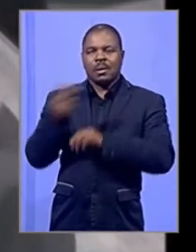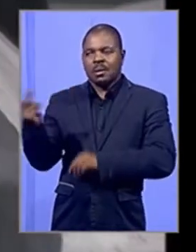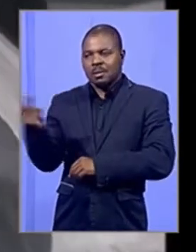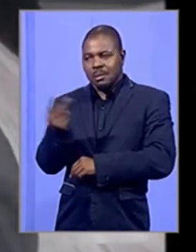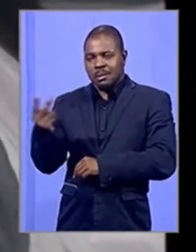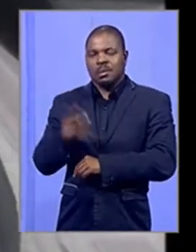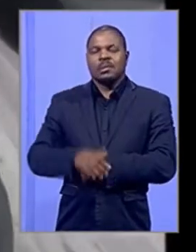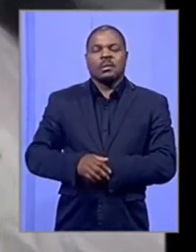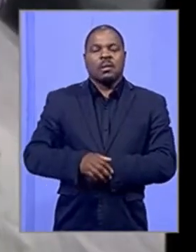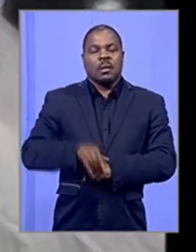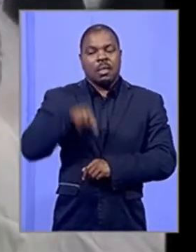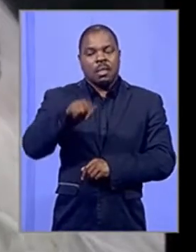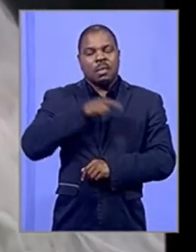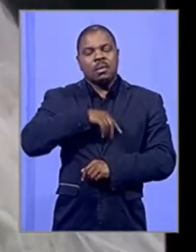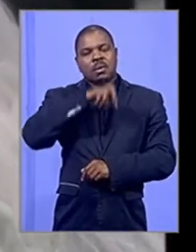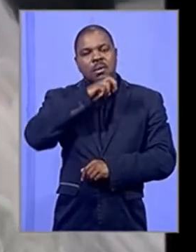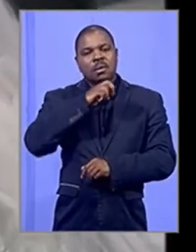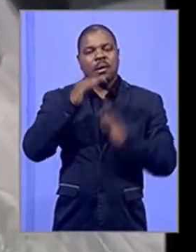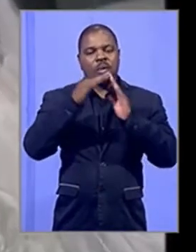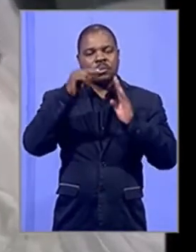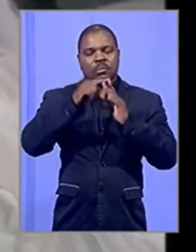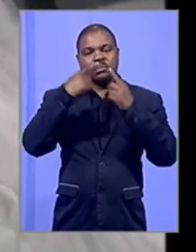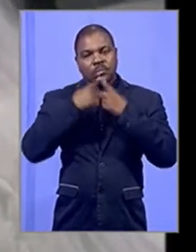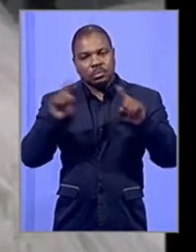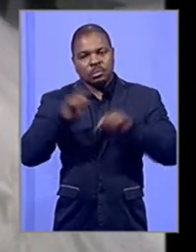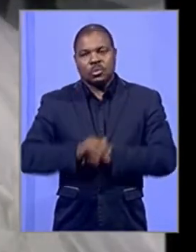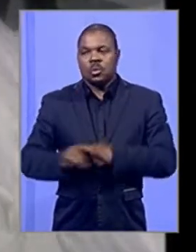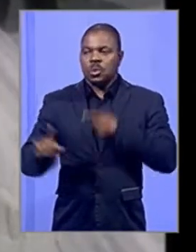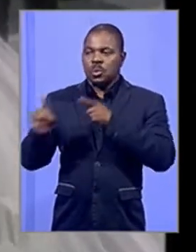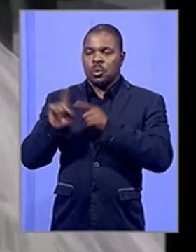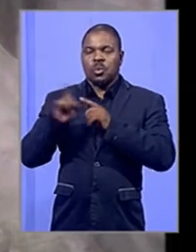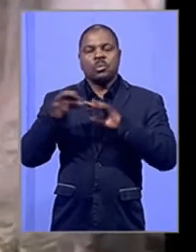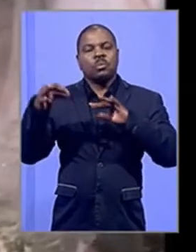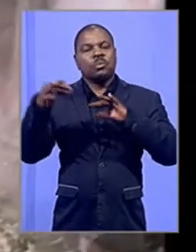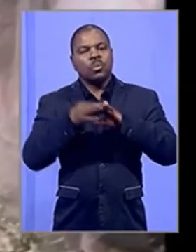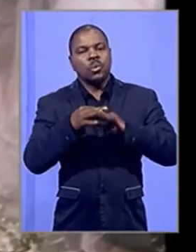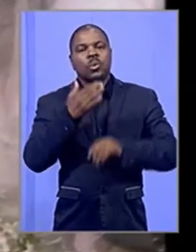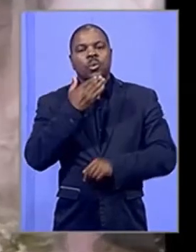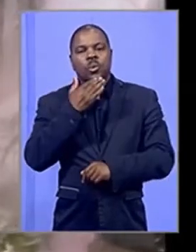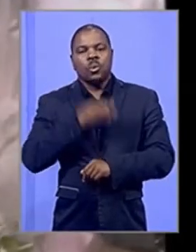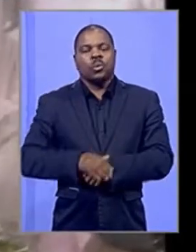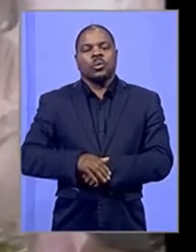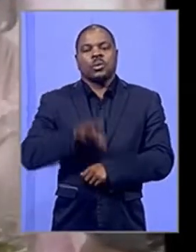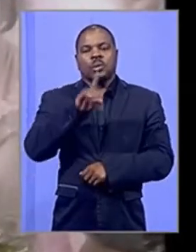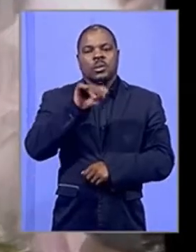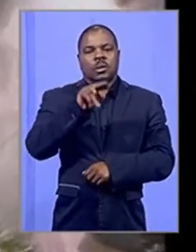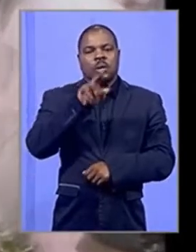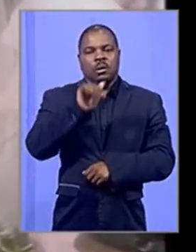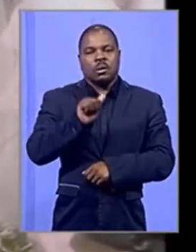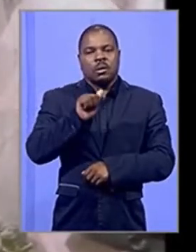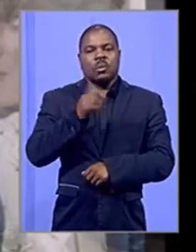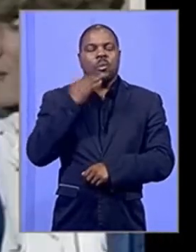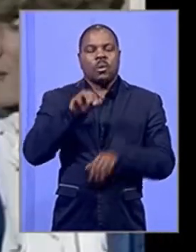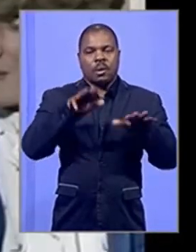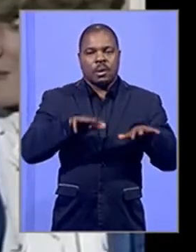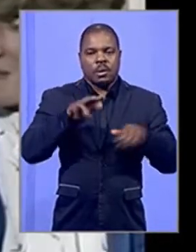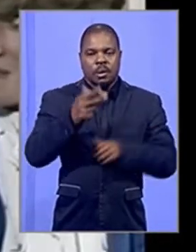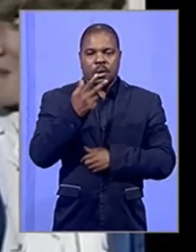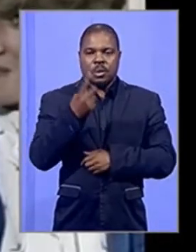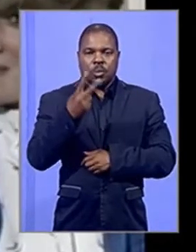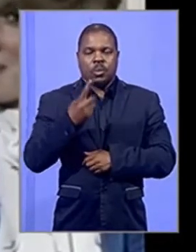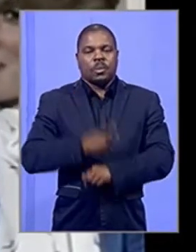ya bogoši ka Pakenham ile a tsebiša gore Charles o nyalana le Lady Diana Spencer ka February ngwageng wa